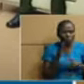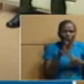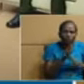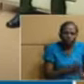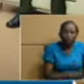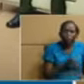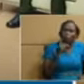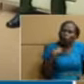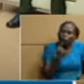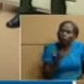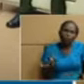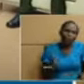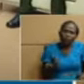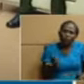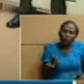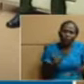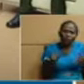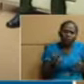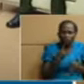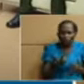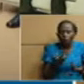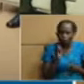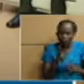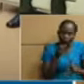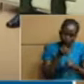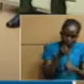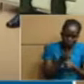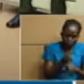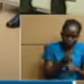vulnerable. You sit and you've been advocating for